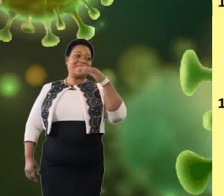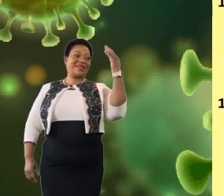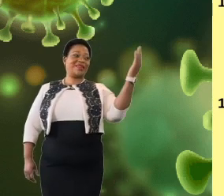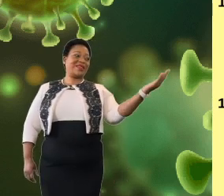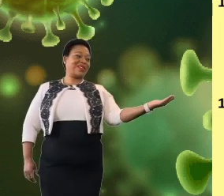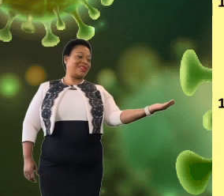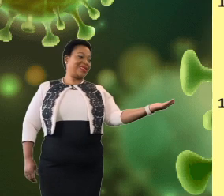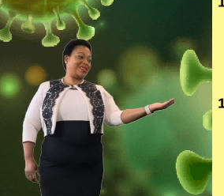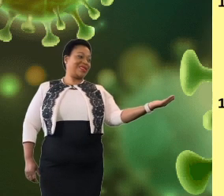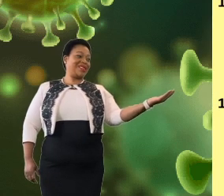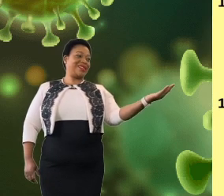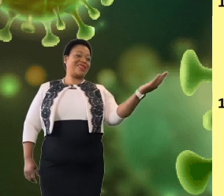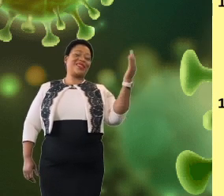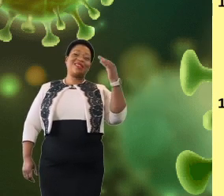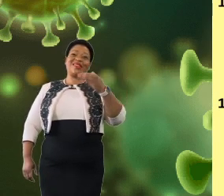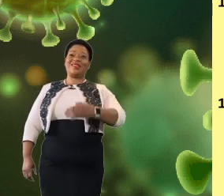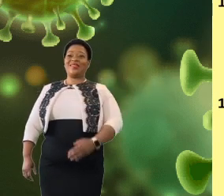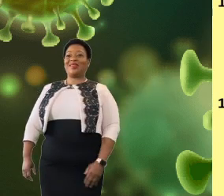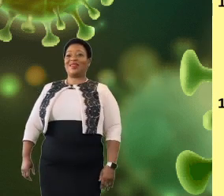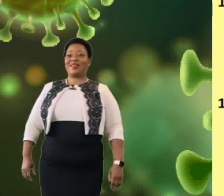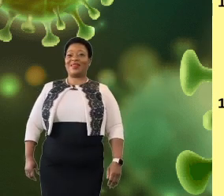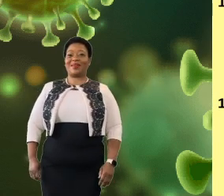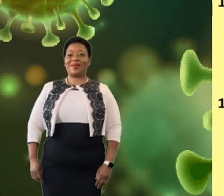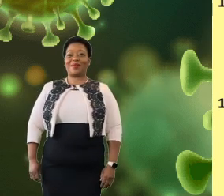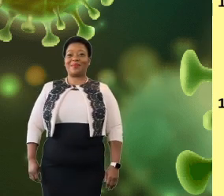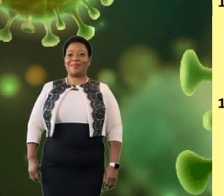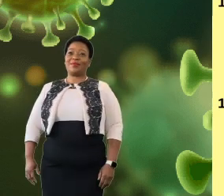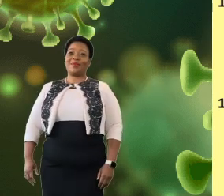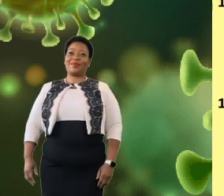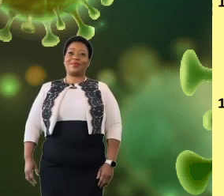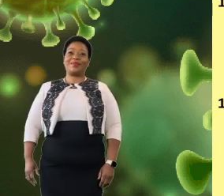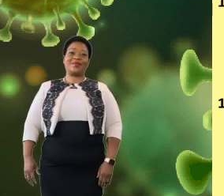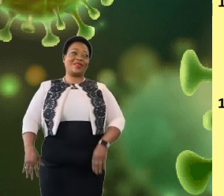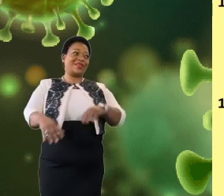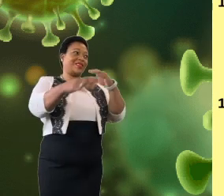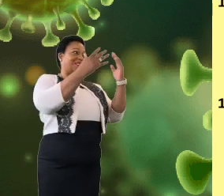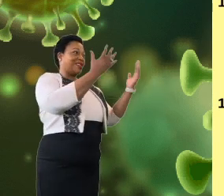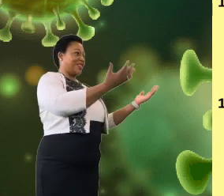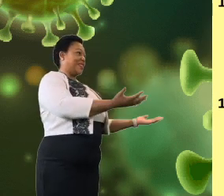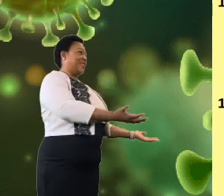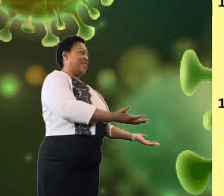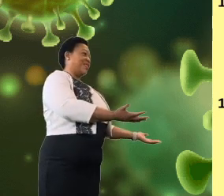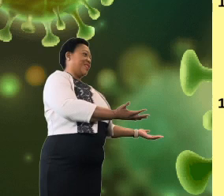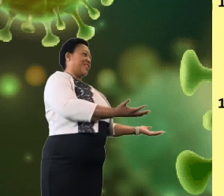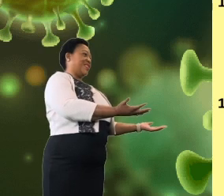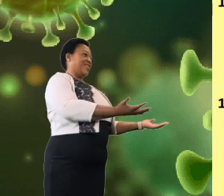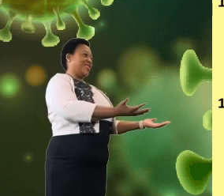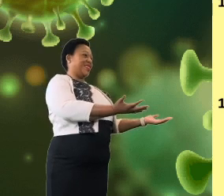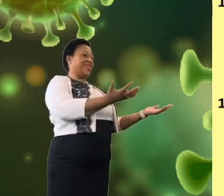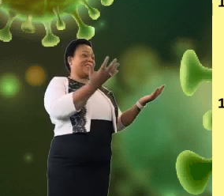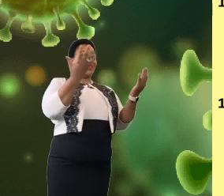work. I can see that it's going to be hectic going forward, and that we're going to